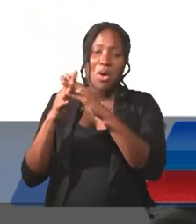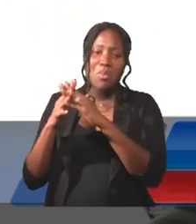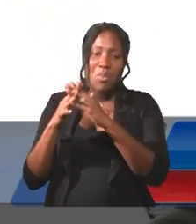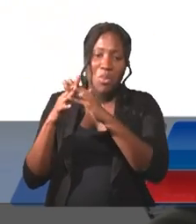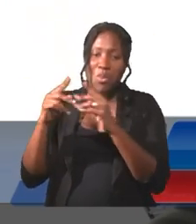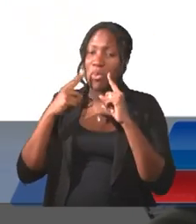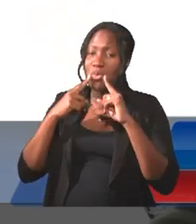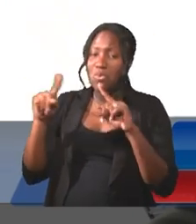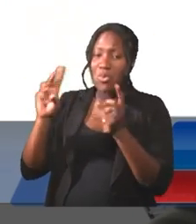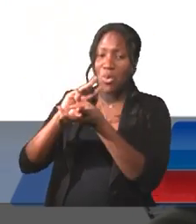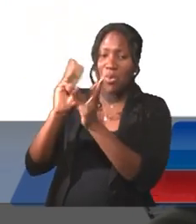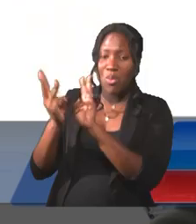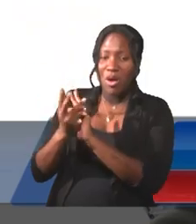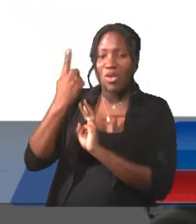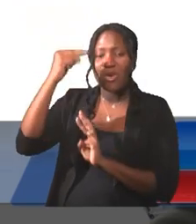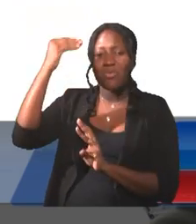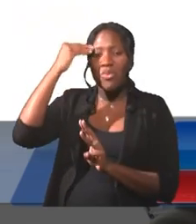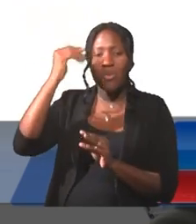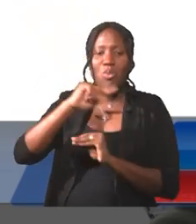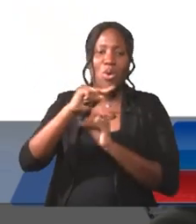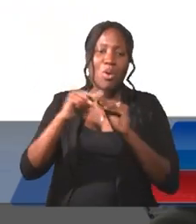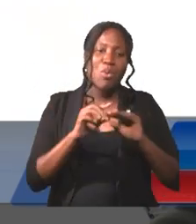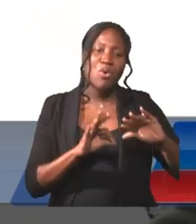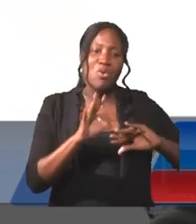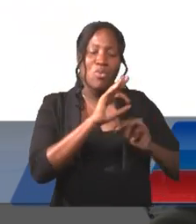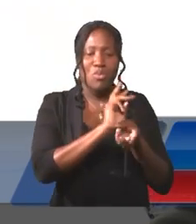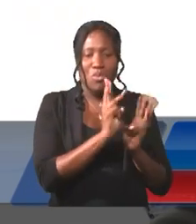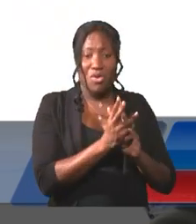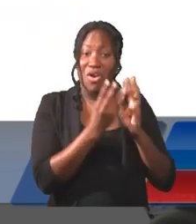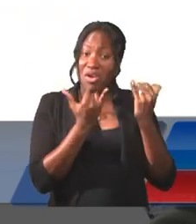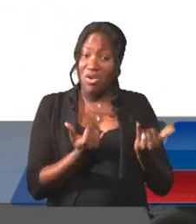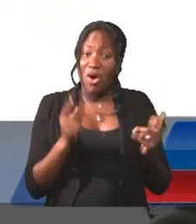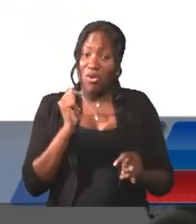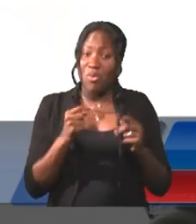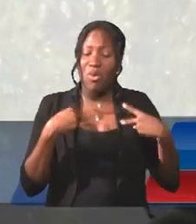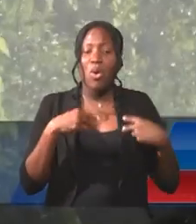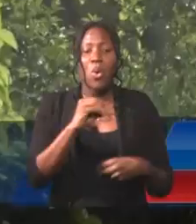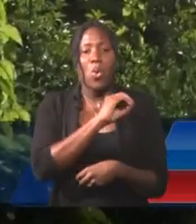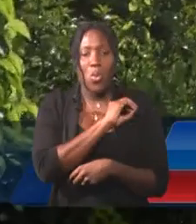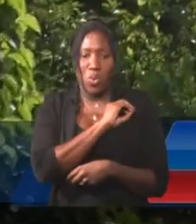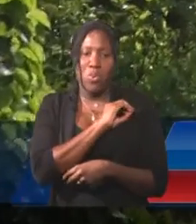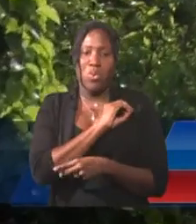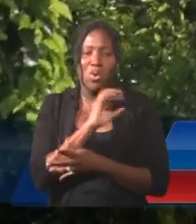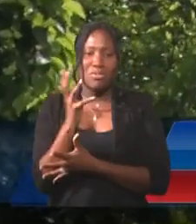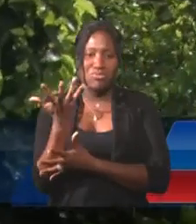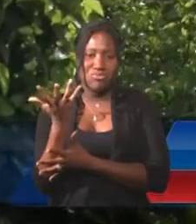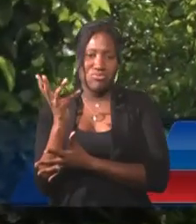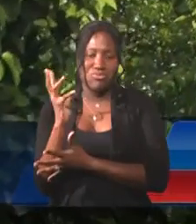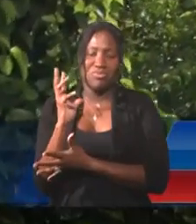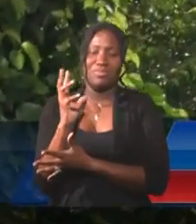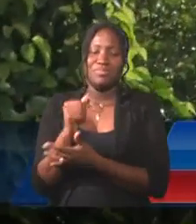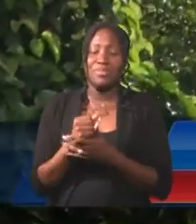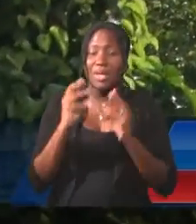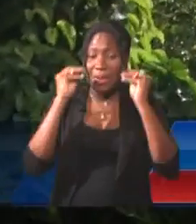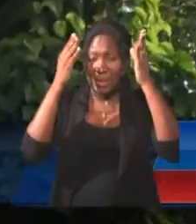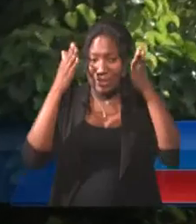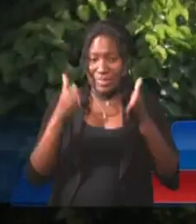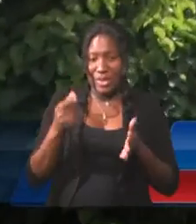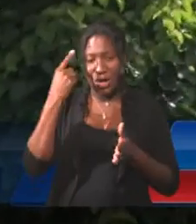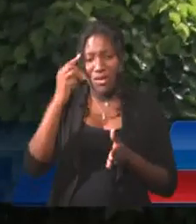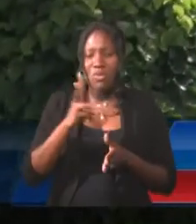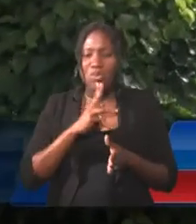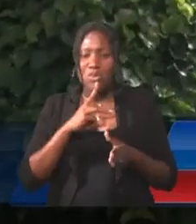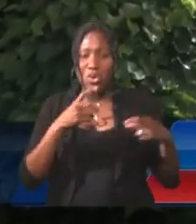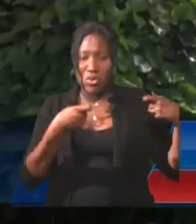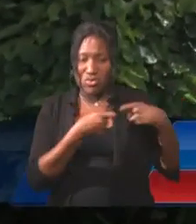had to go on several other sites. Now we have our own ground station. Public Utilities Minister Marvin Gonzalez said this